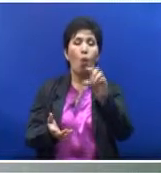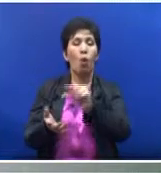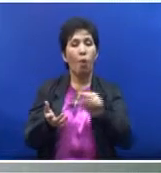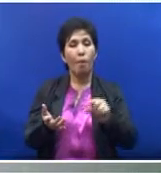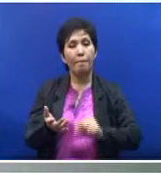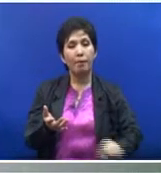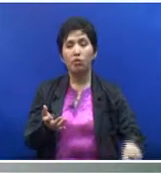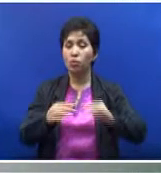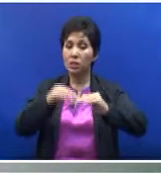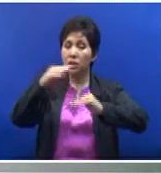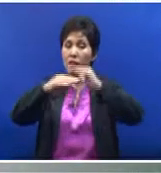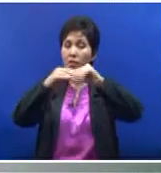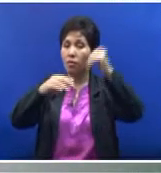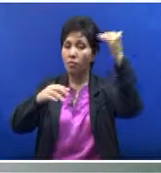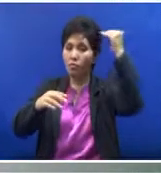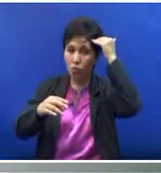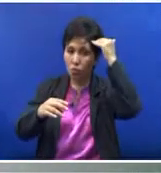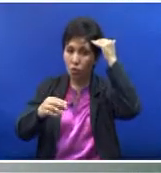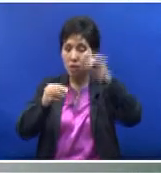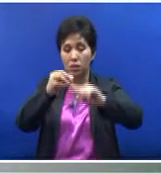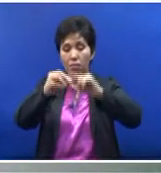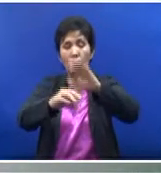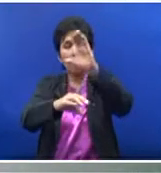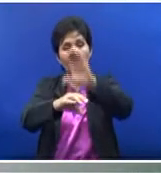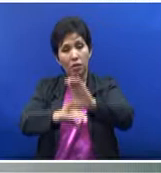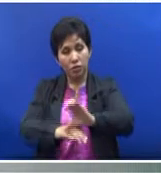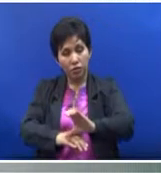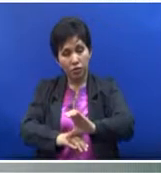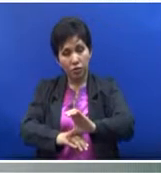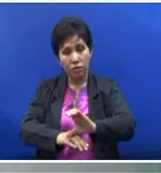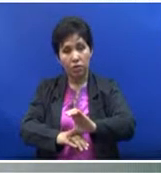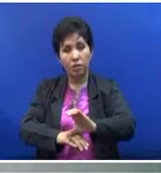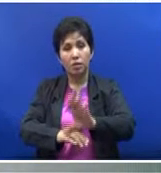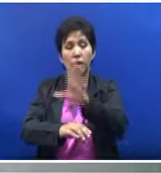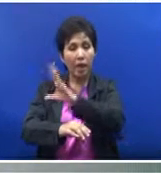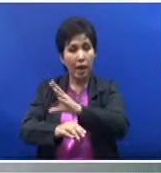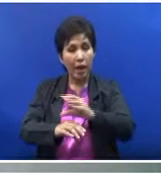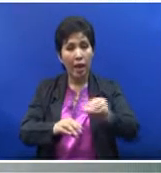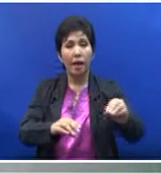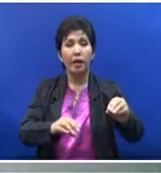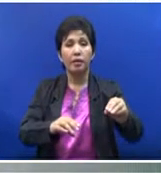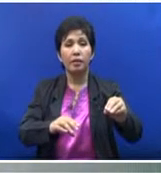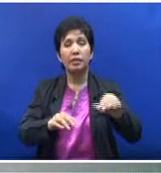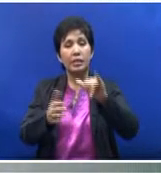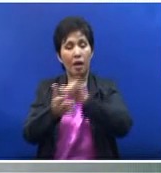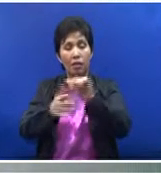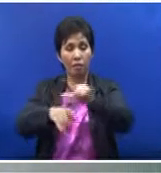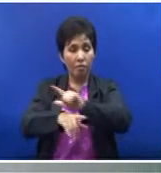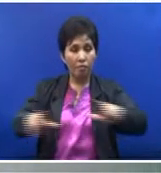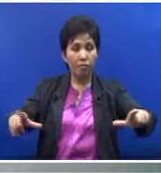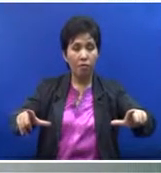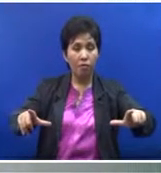to develop knowledge about cultural diversity and serve as a platform to